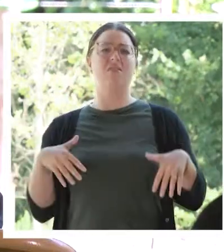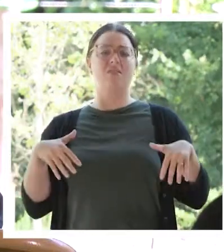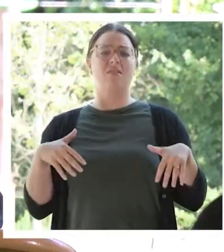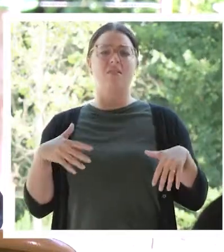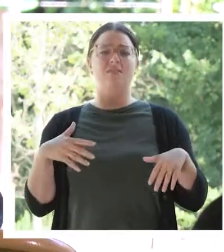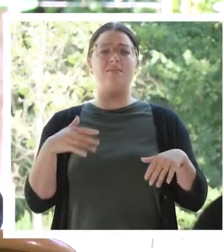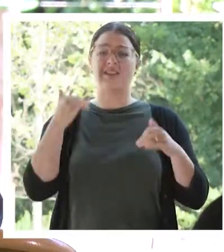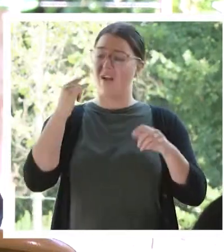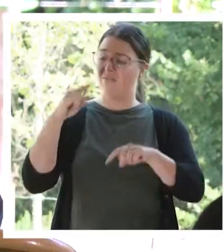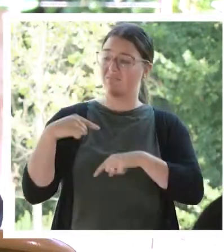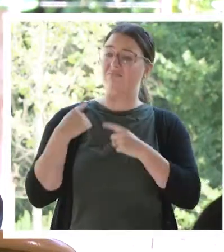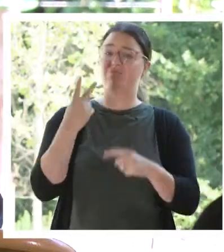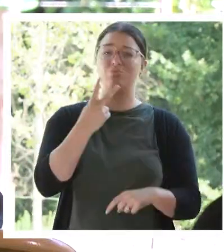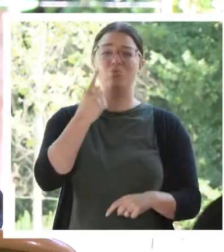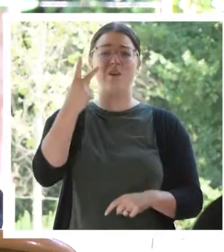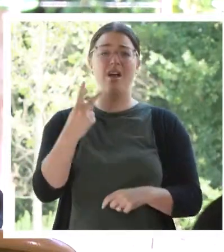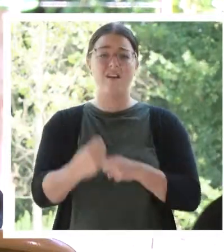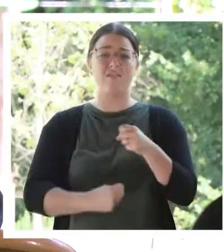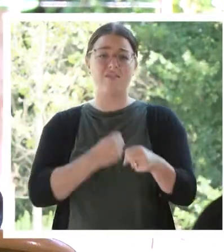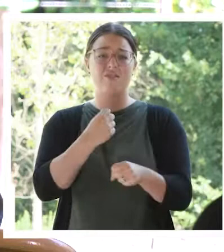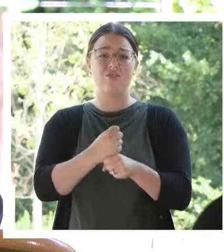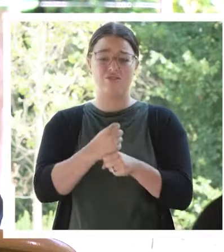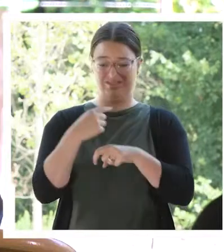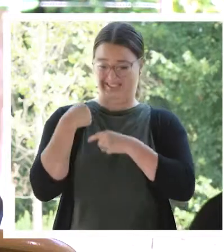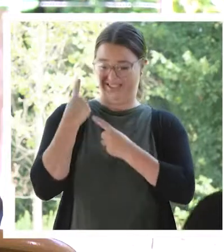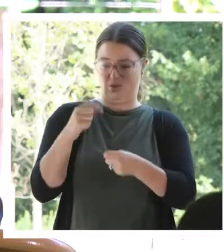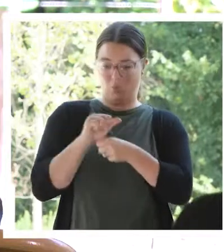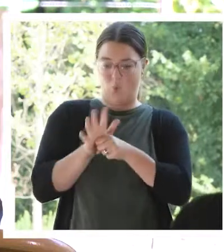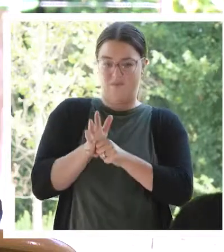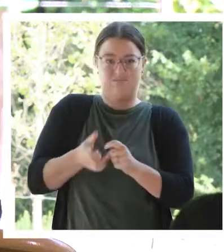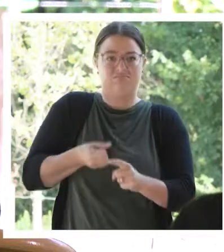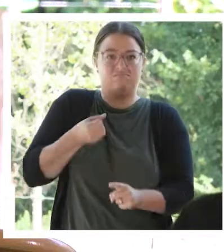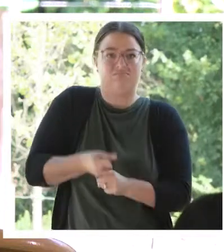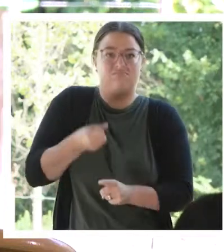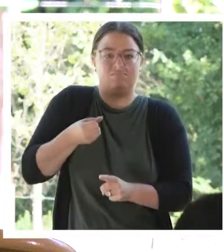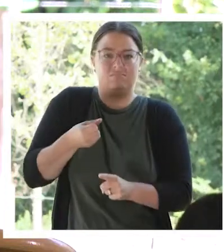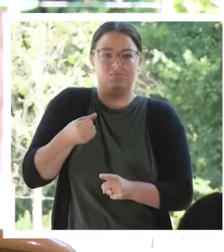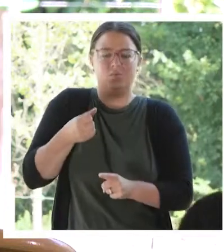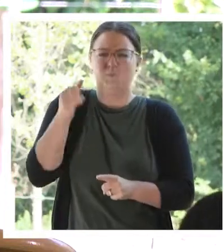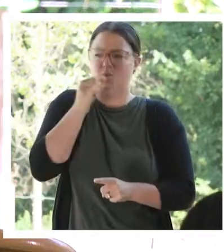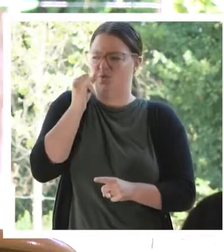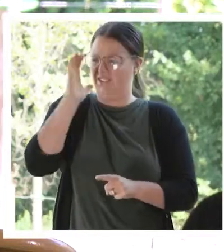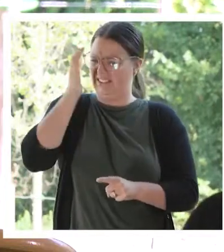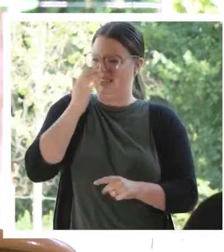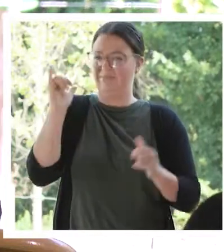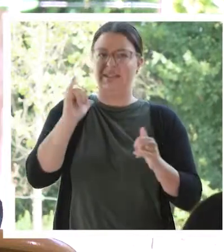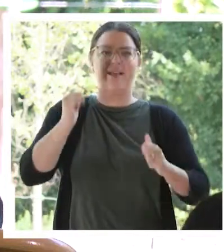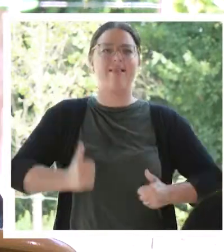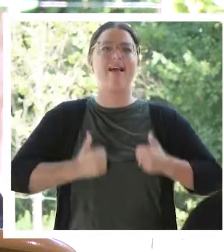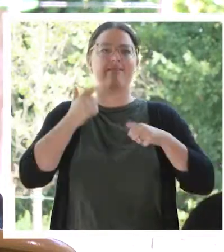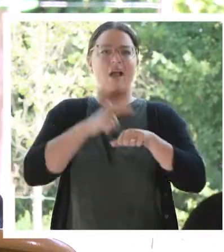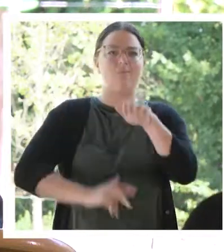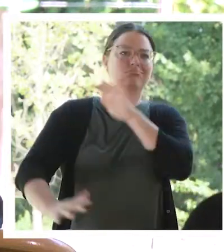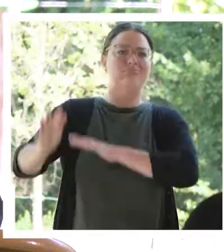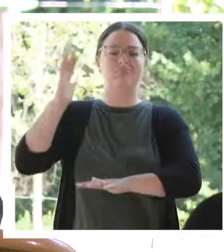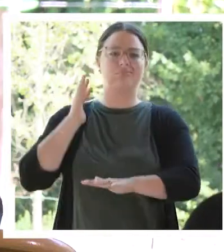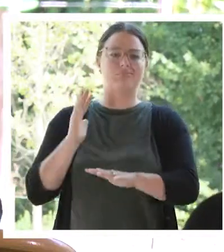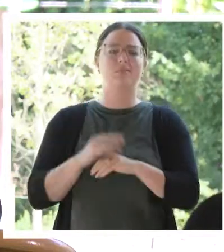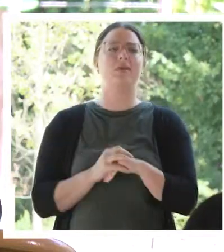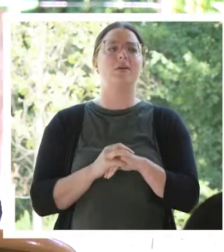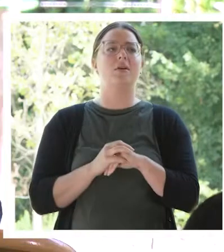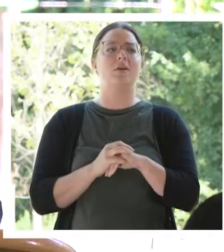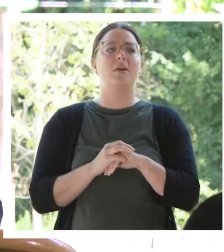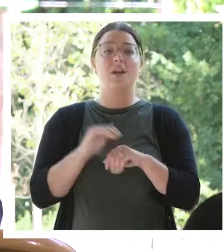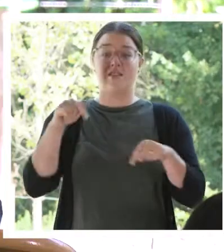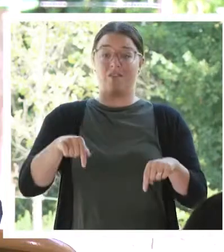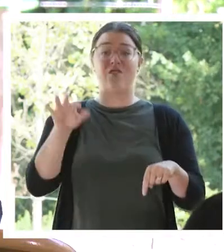passed since COVID was first discovered, and in some ways that seems like a lifetime ago. In Frederick County alone, there have been over